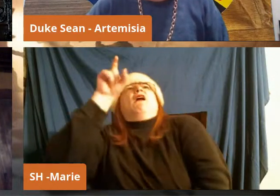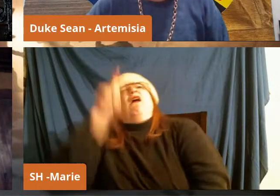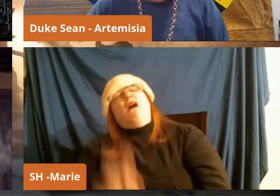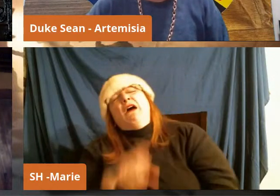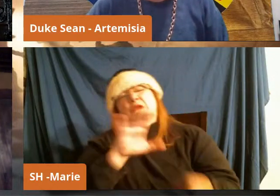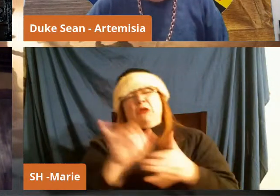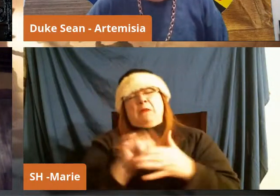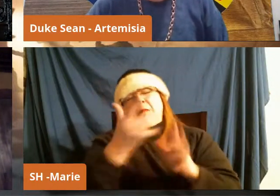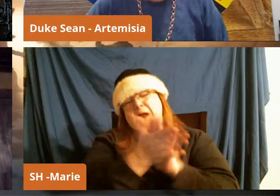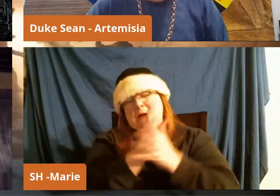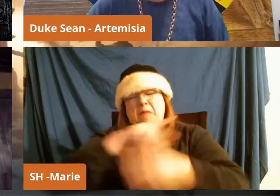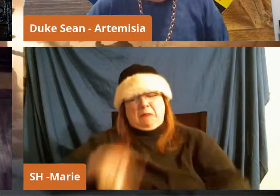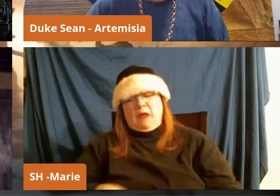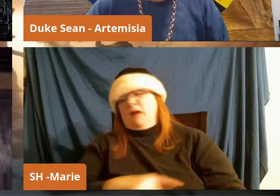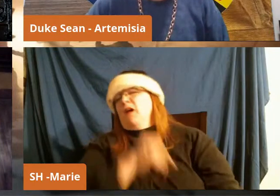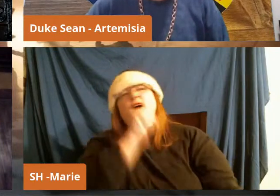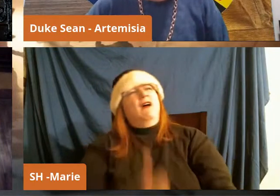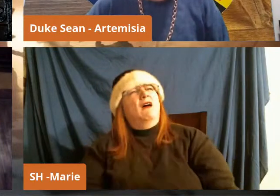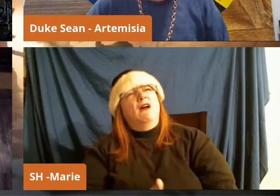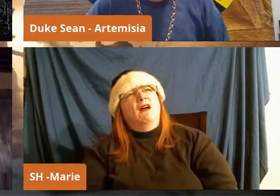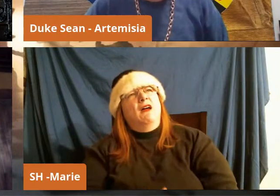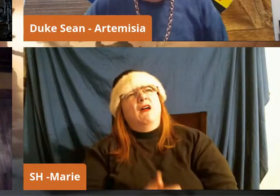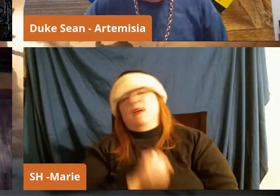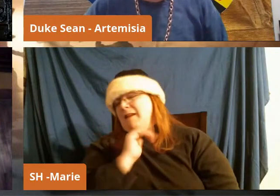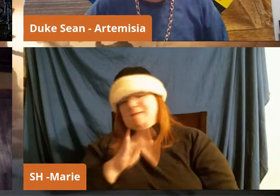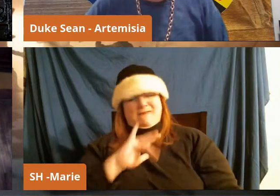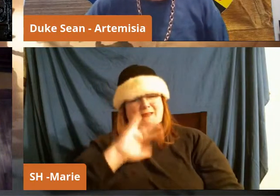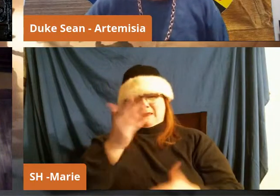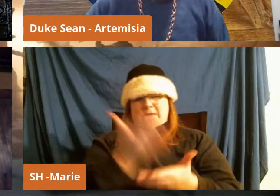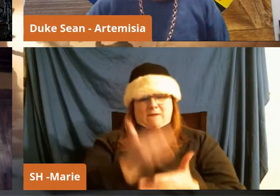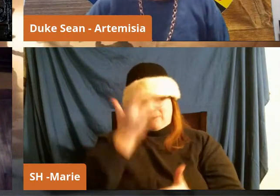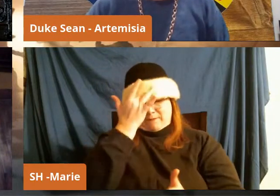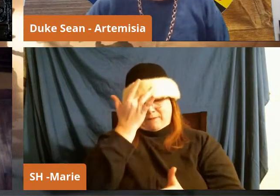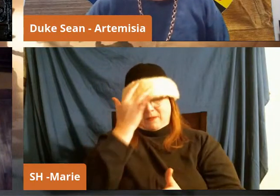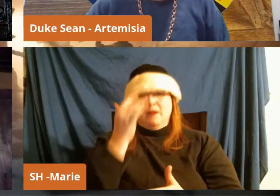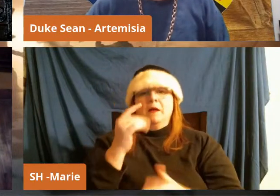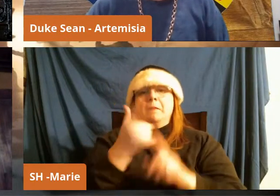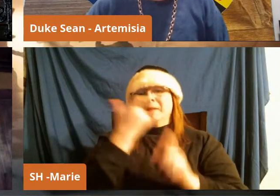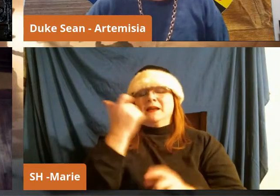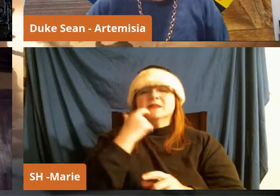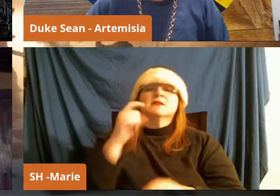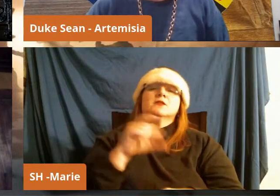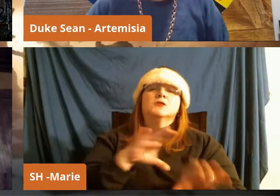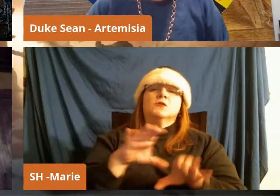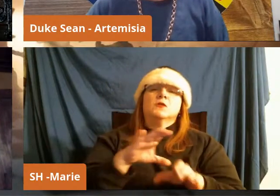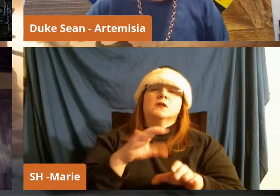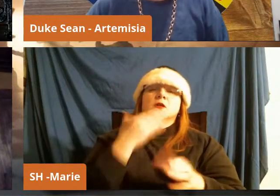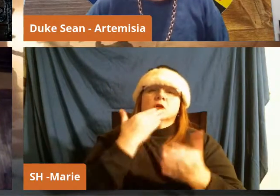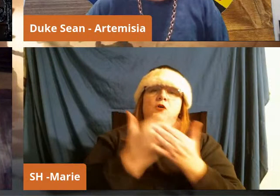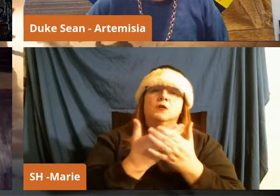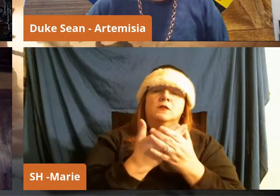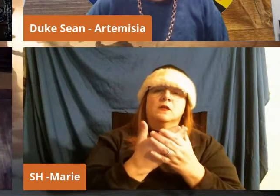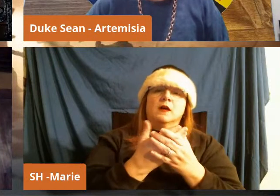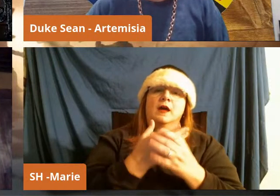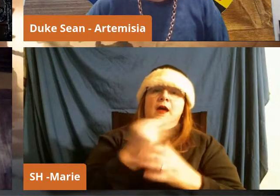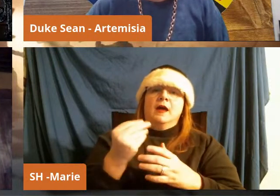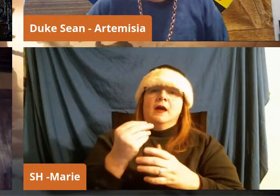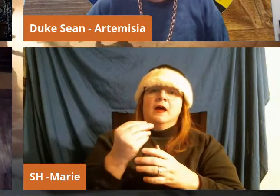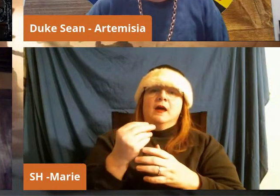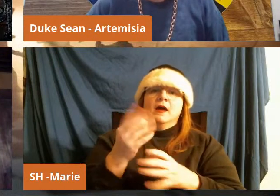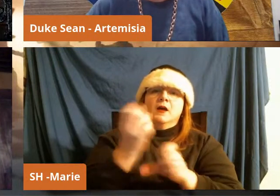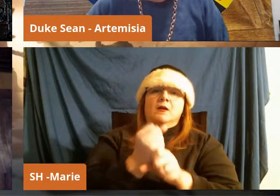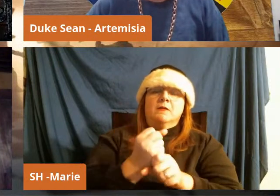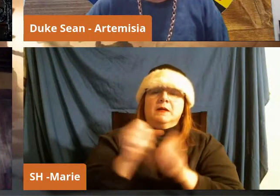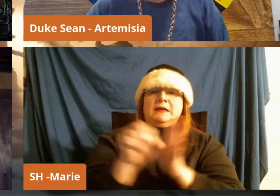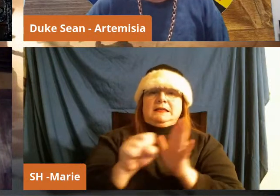so I can get knighted. That just never entered my consciousness. Do them because they're knightly things to do, and the trappings of